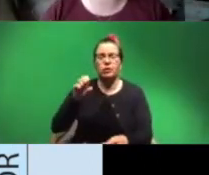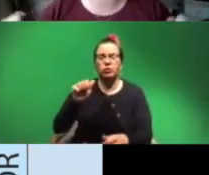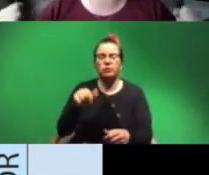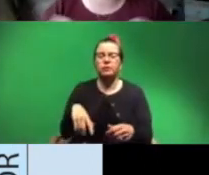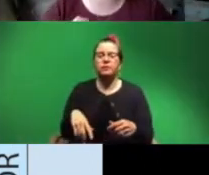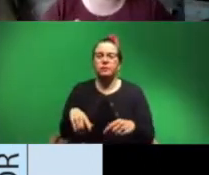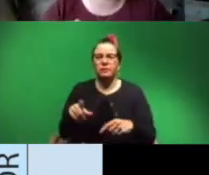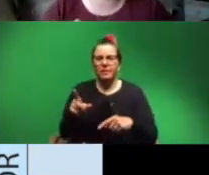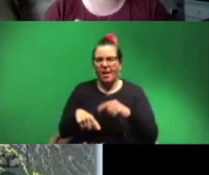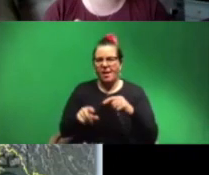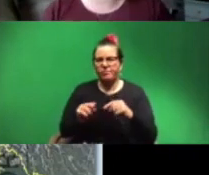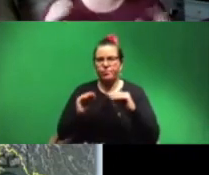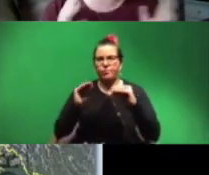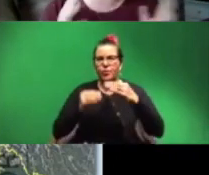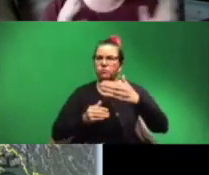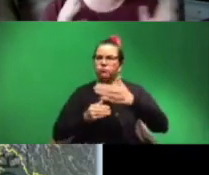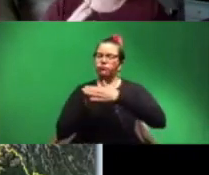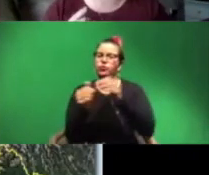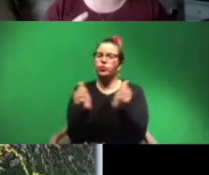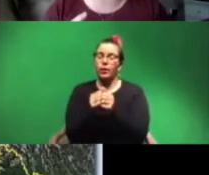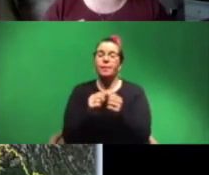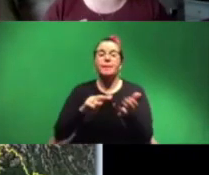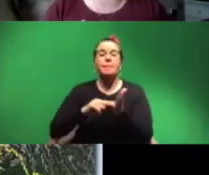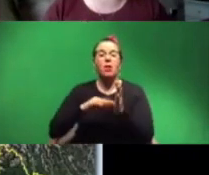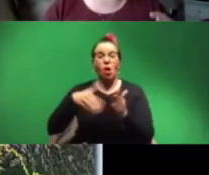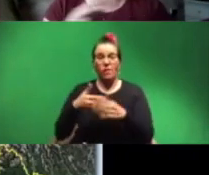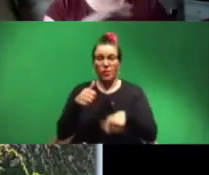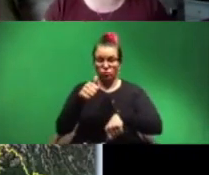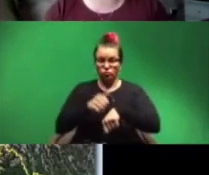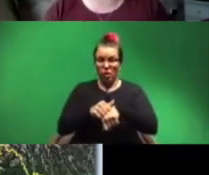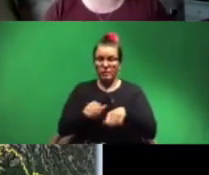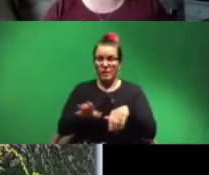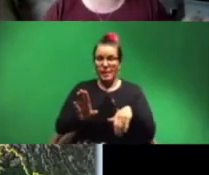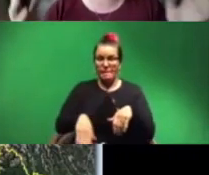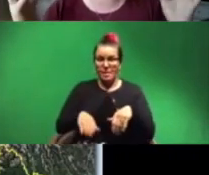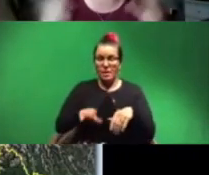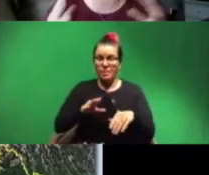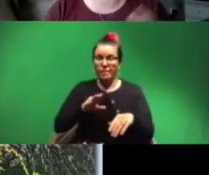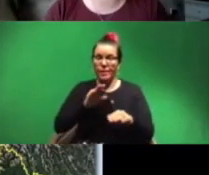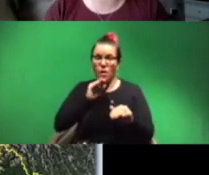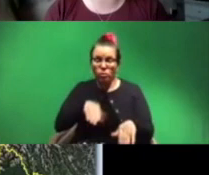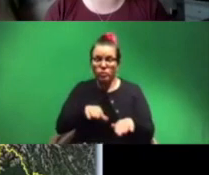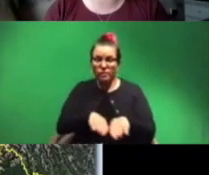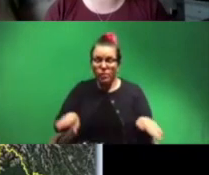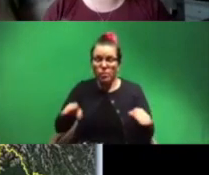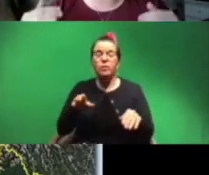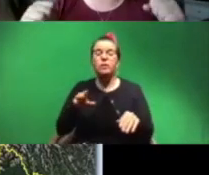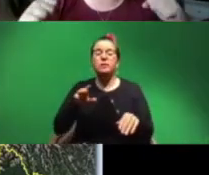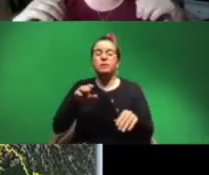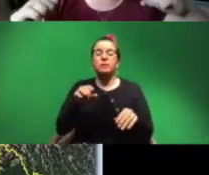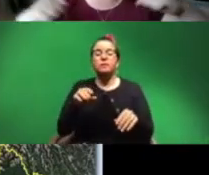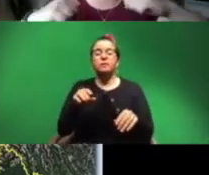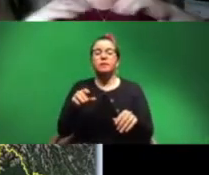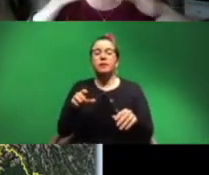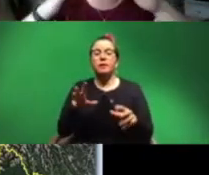northwards, and they crashed together. And that meant that all of the rocks that were at the bottom of that sea floor, all the rocks that were in the Tethys Ocean, they all kind of